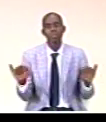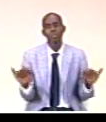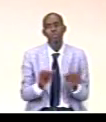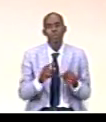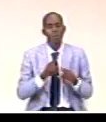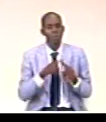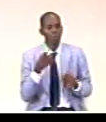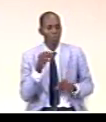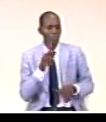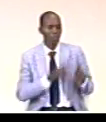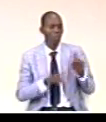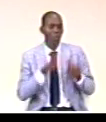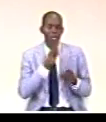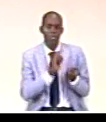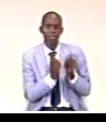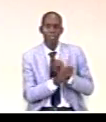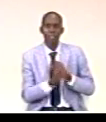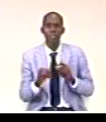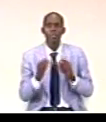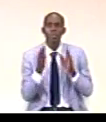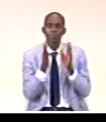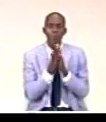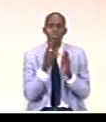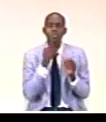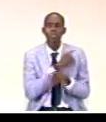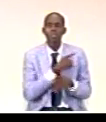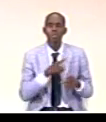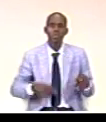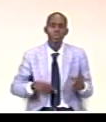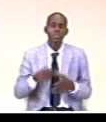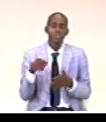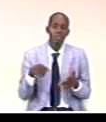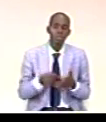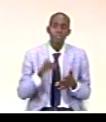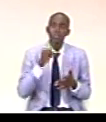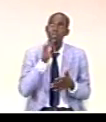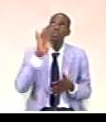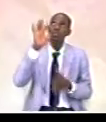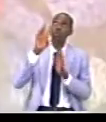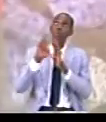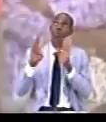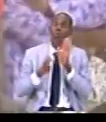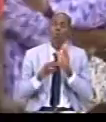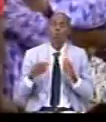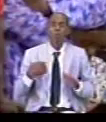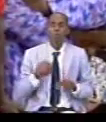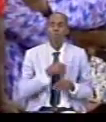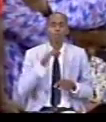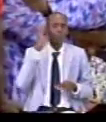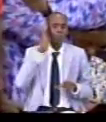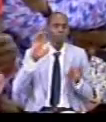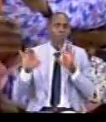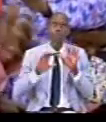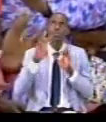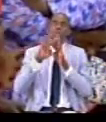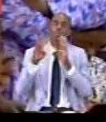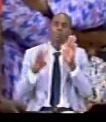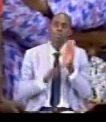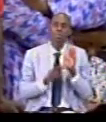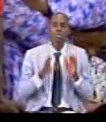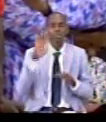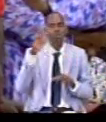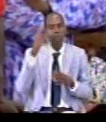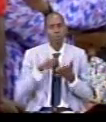We will say, Lord, this is your will. We are going to do your will. We are going to do your purpose. We are going to carry out your will in the name of